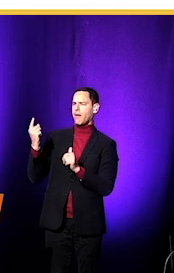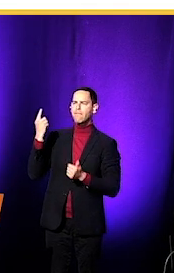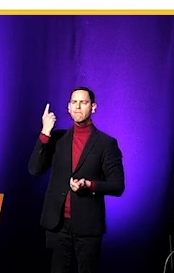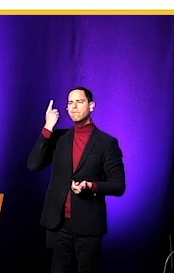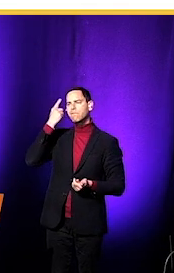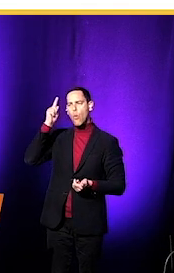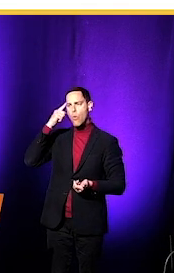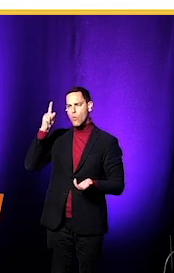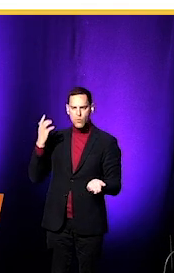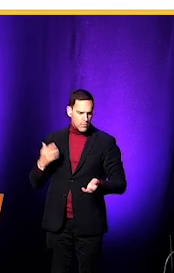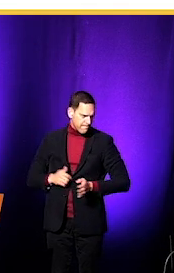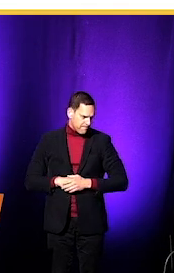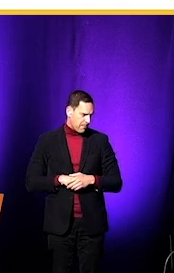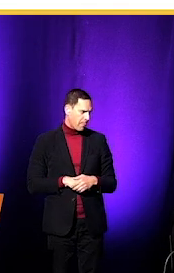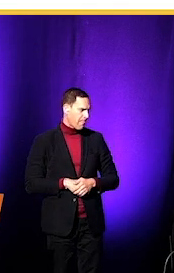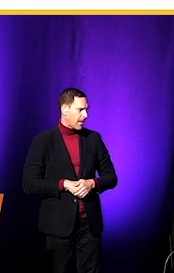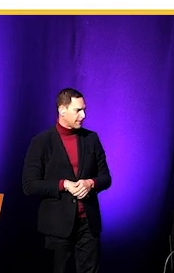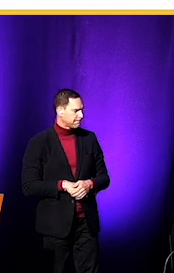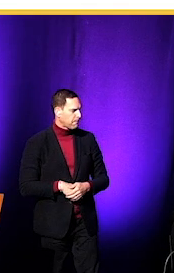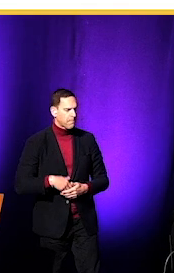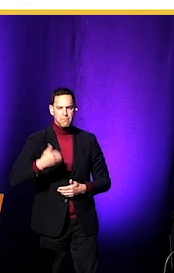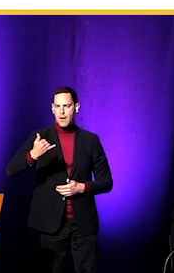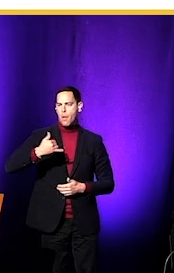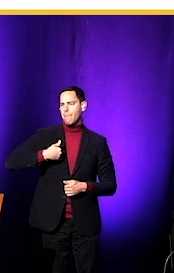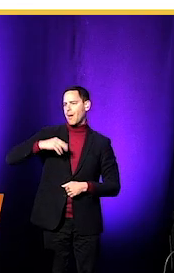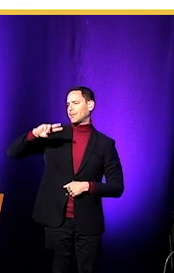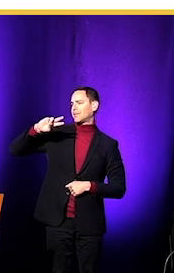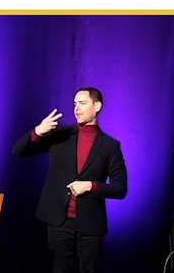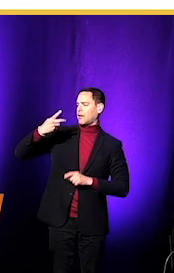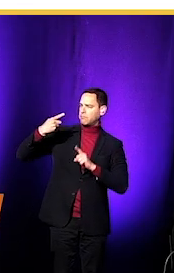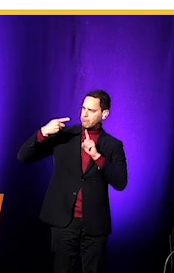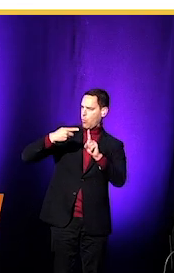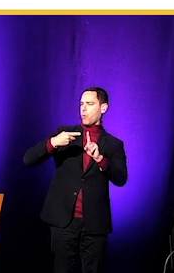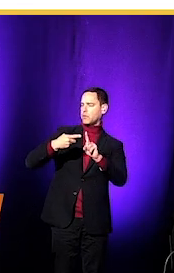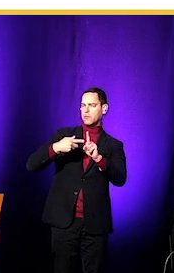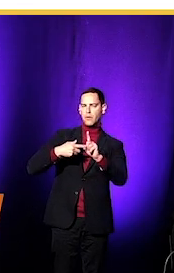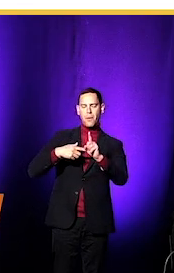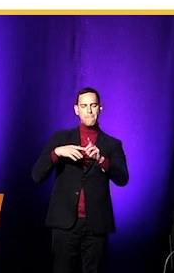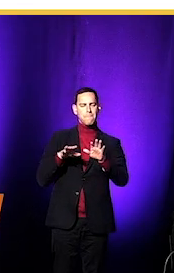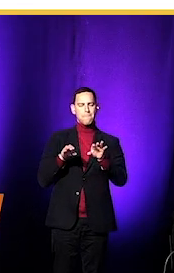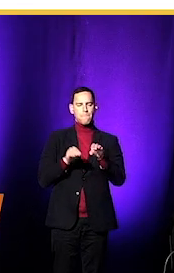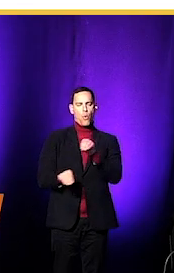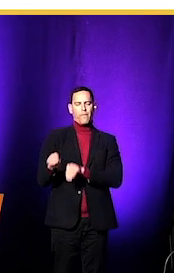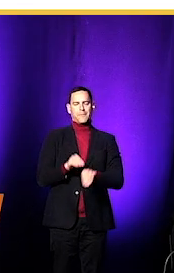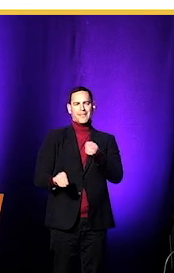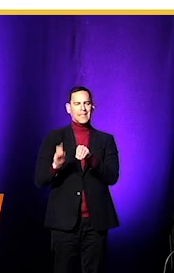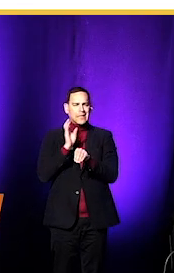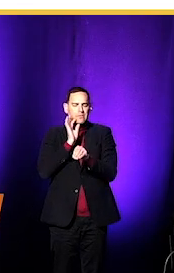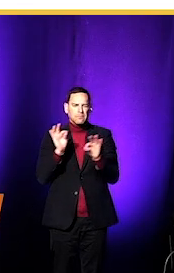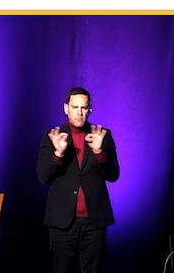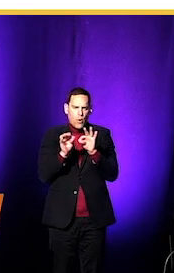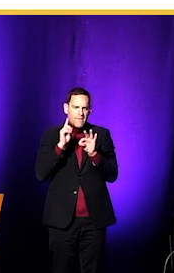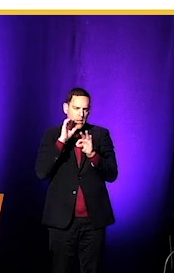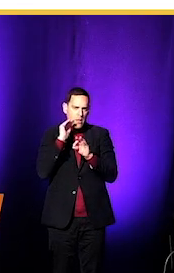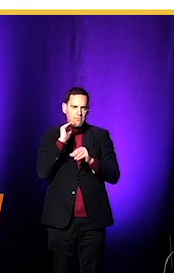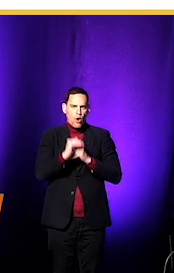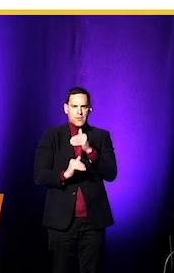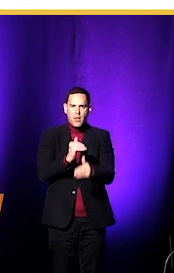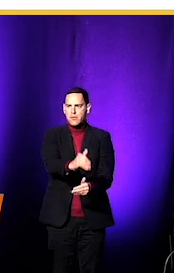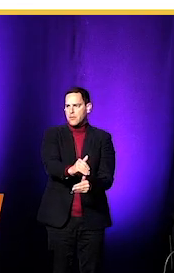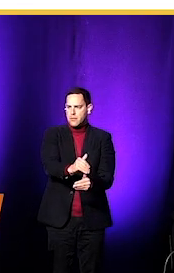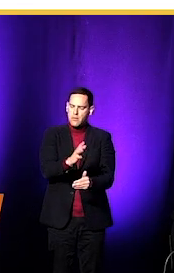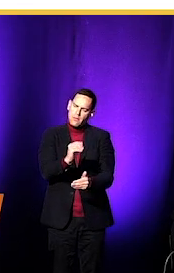And here's my second major point. Movement is rarely figured into this process, and yet it's an important dimension of mutual